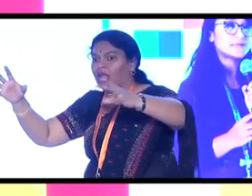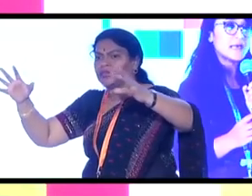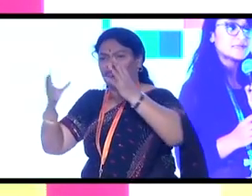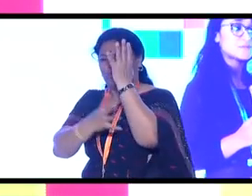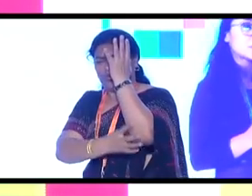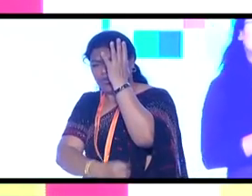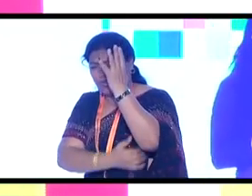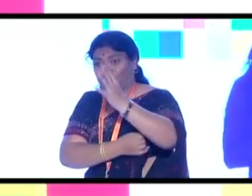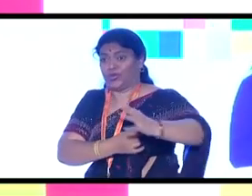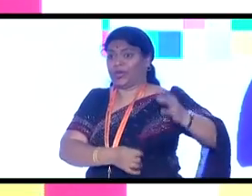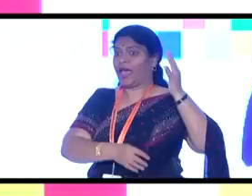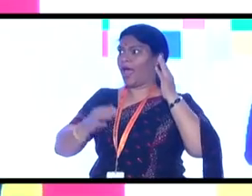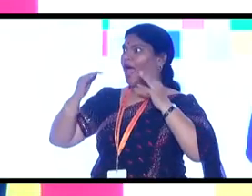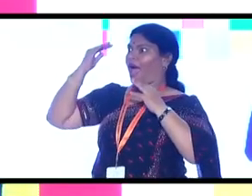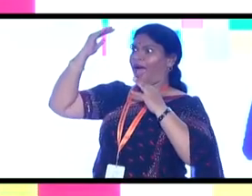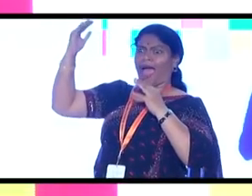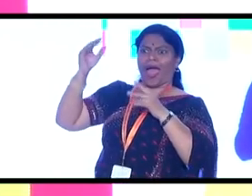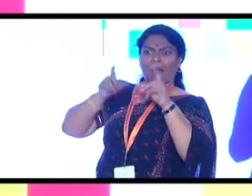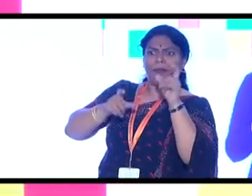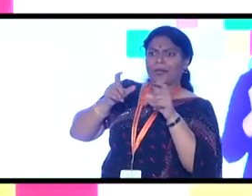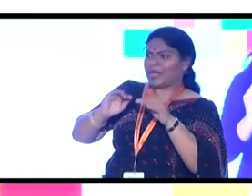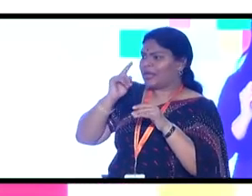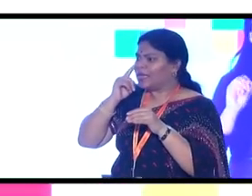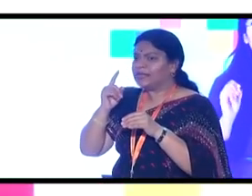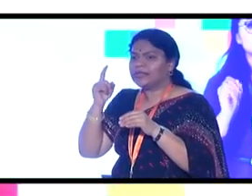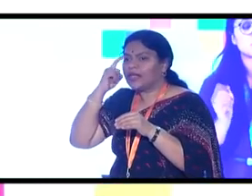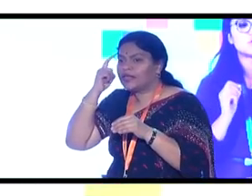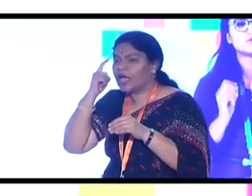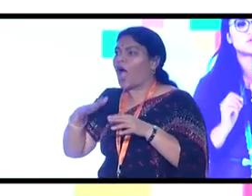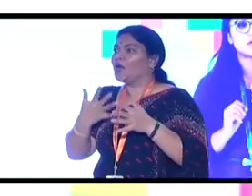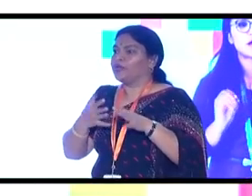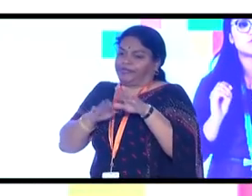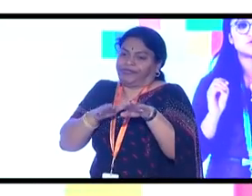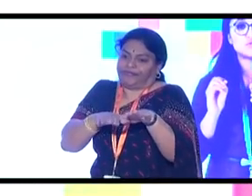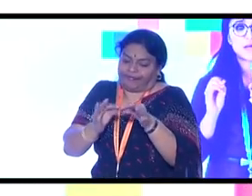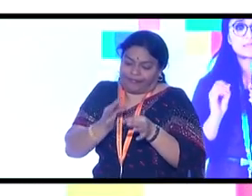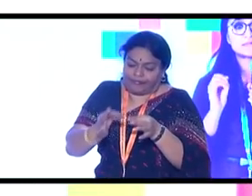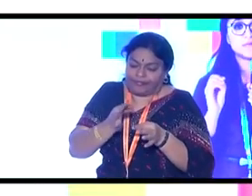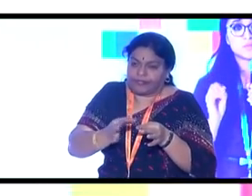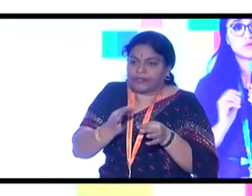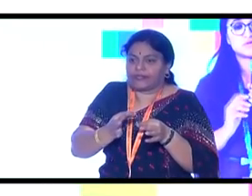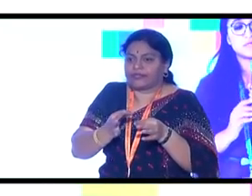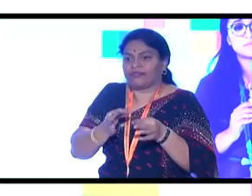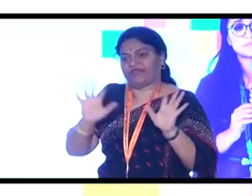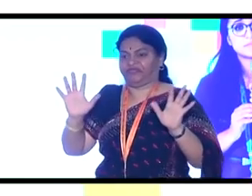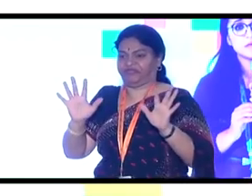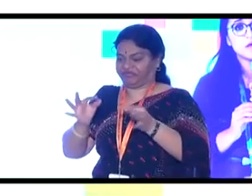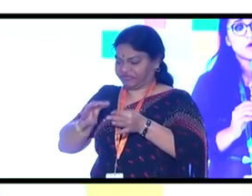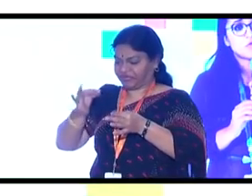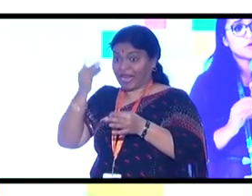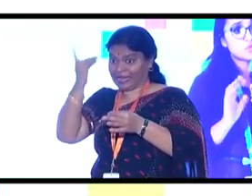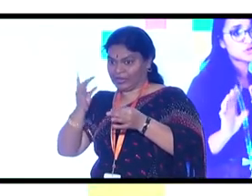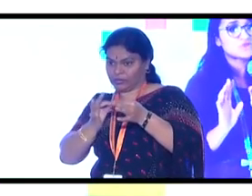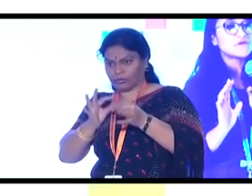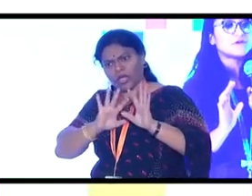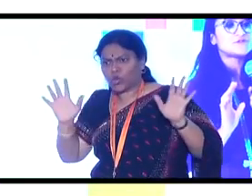highest aspiration for the girls used to learn how to sew the clothes and how to master the embroidery,